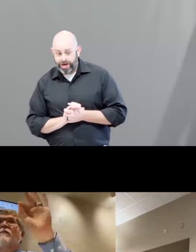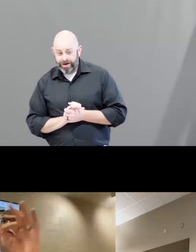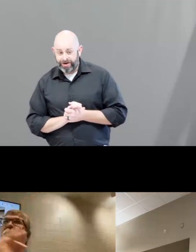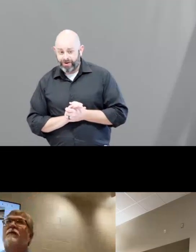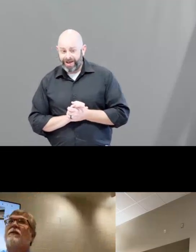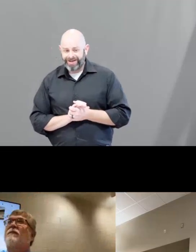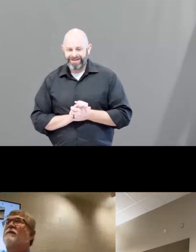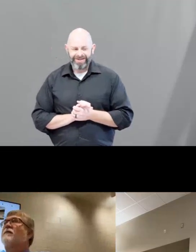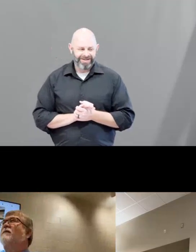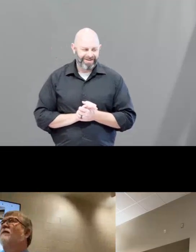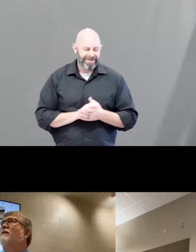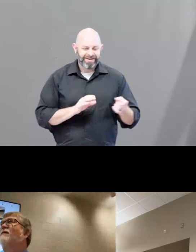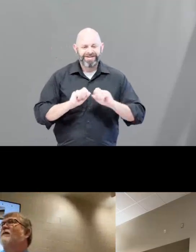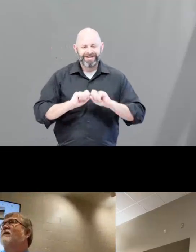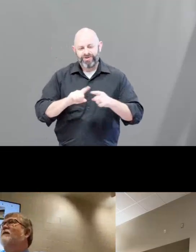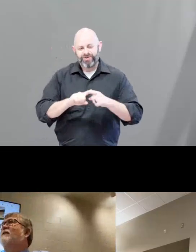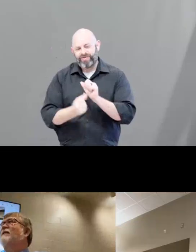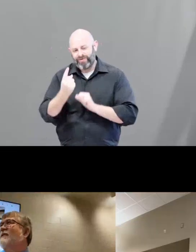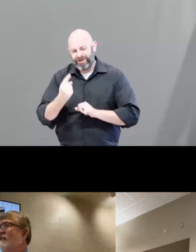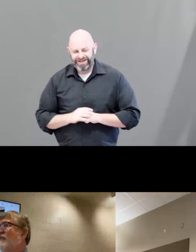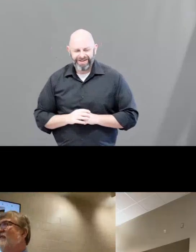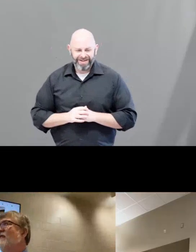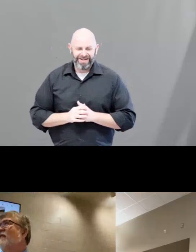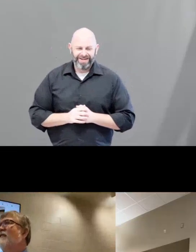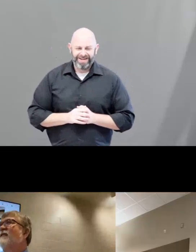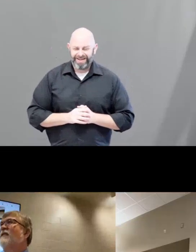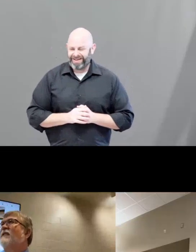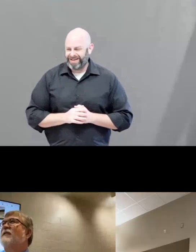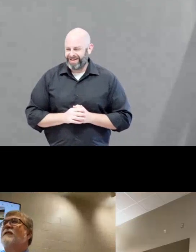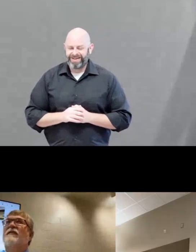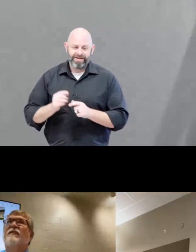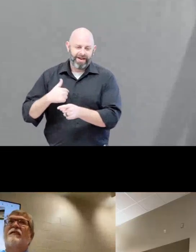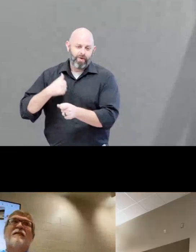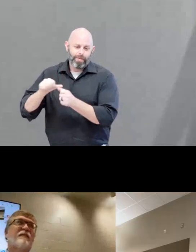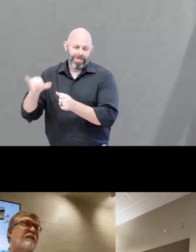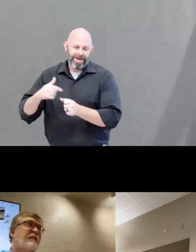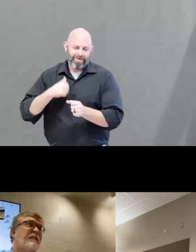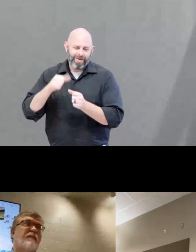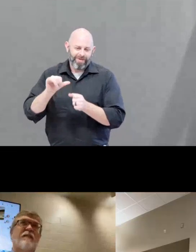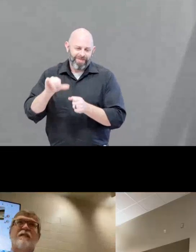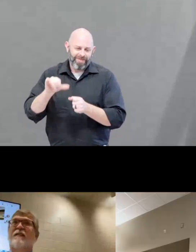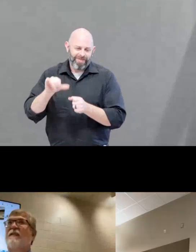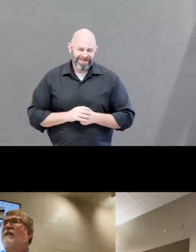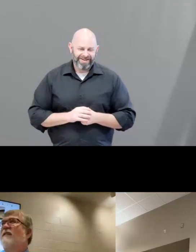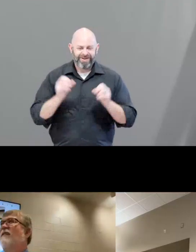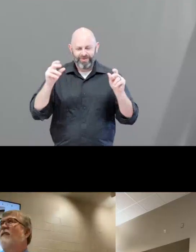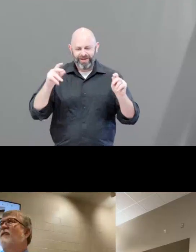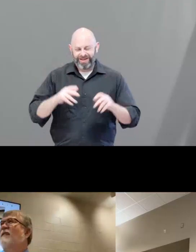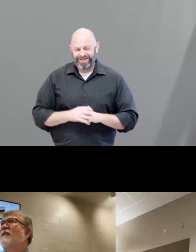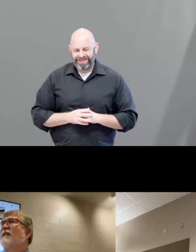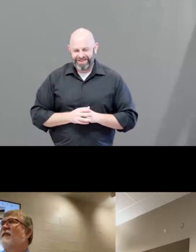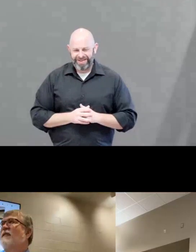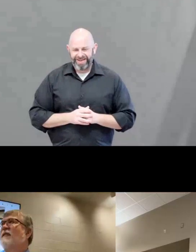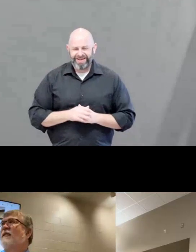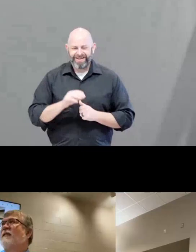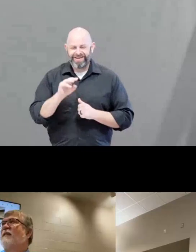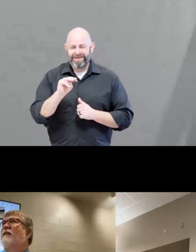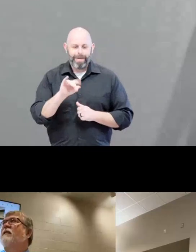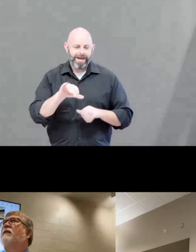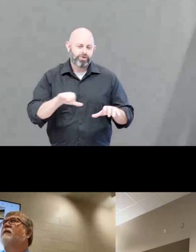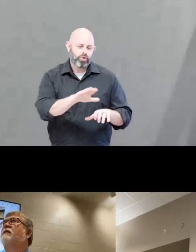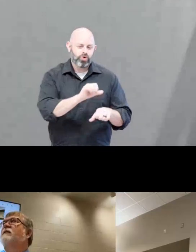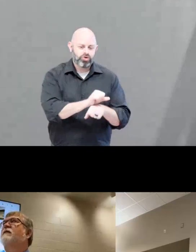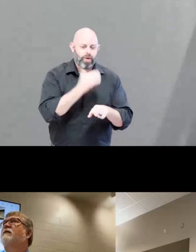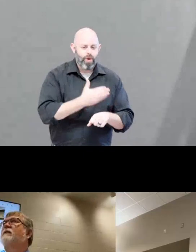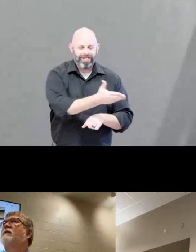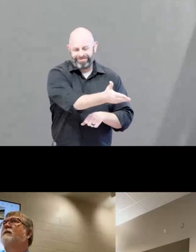are not alone, Okay. They were okay? sent to everybody. Yes, you were. You said, I remember that. Okay. Mandy's doing her job